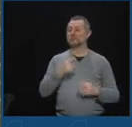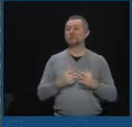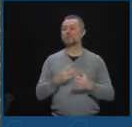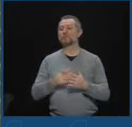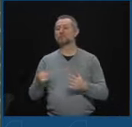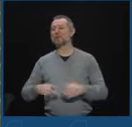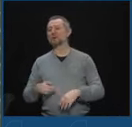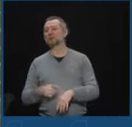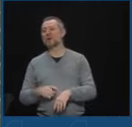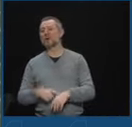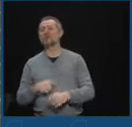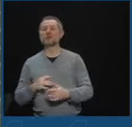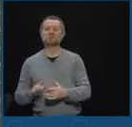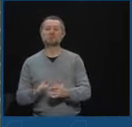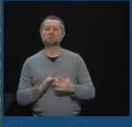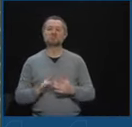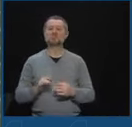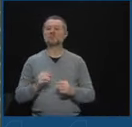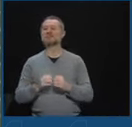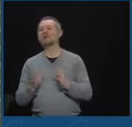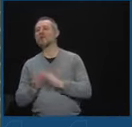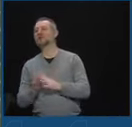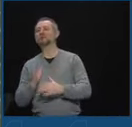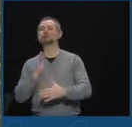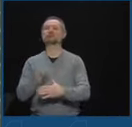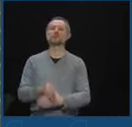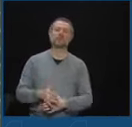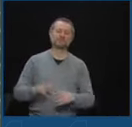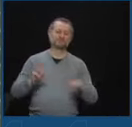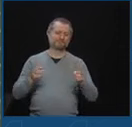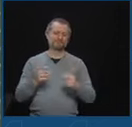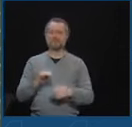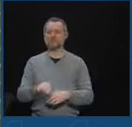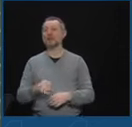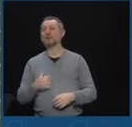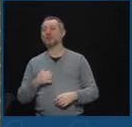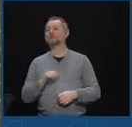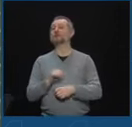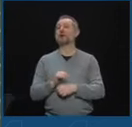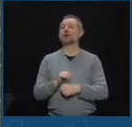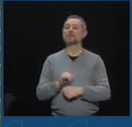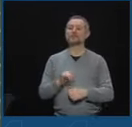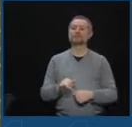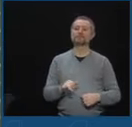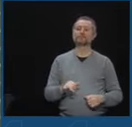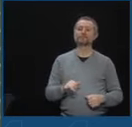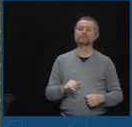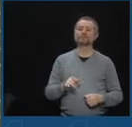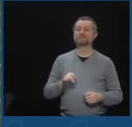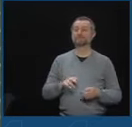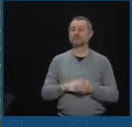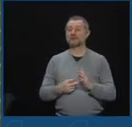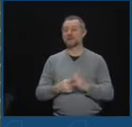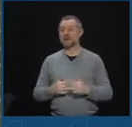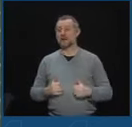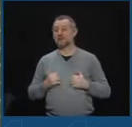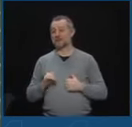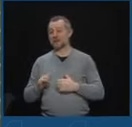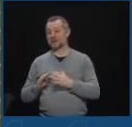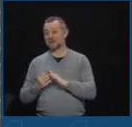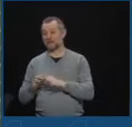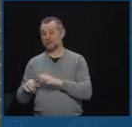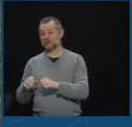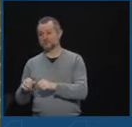worker, as a violence interrupter. The violence interrupter job was being nested in one neighborhood and making sure if